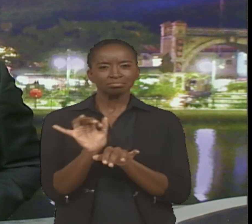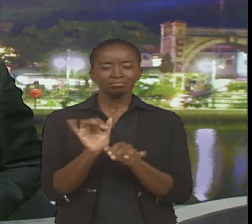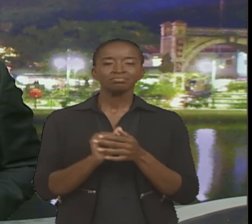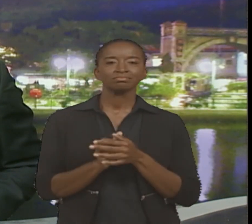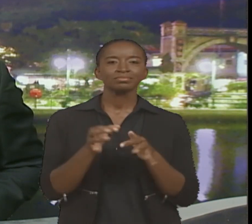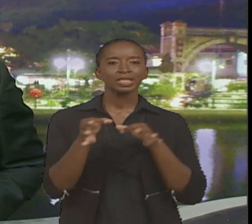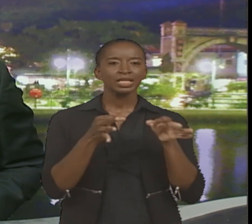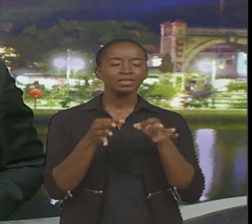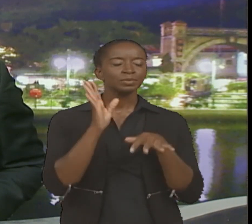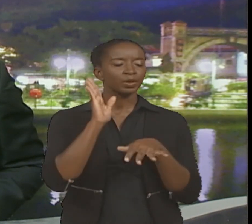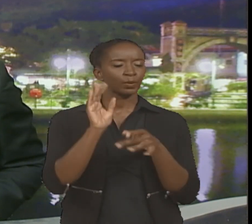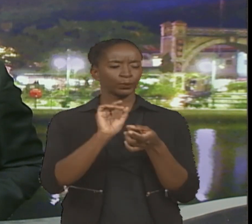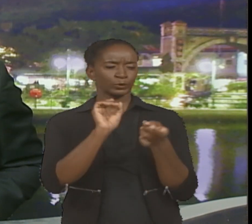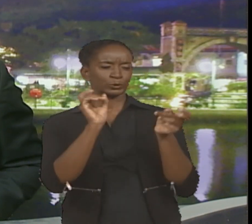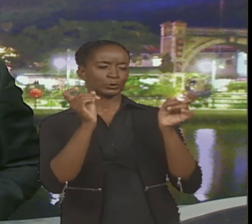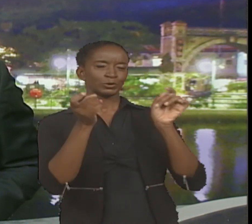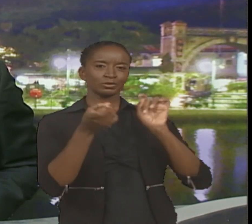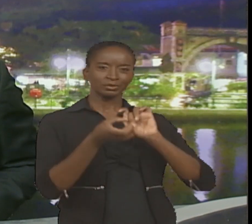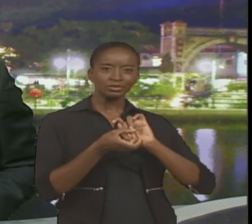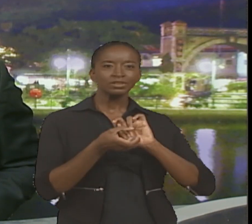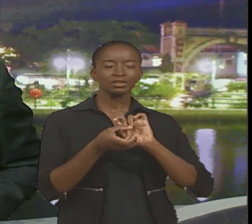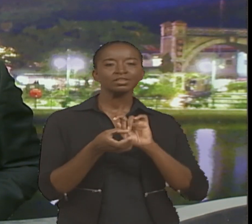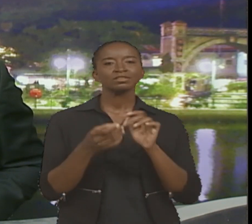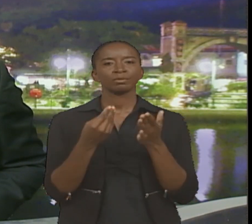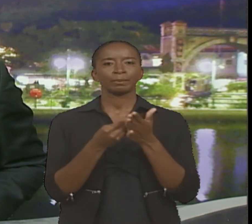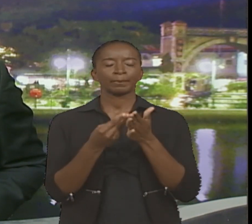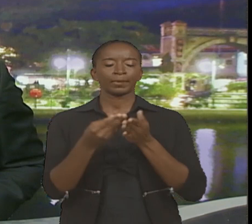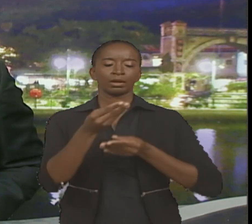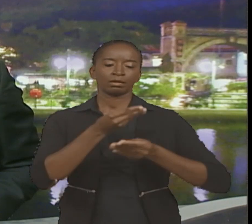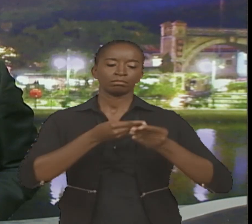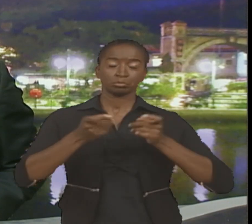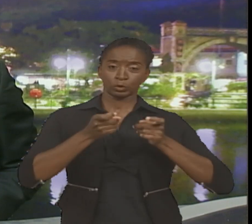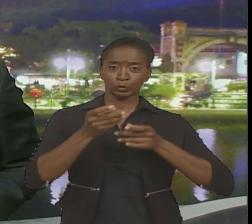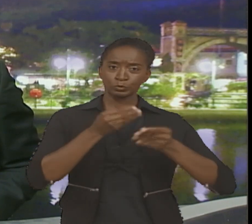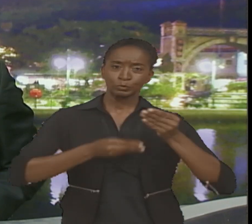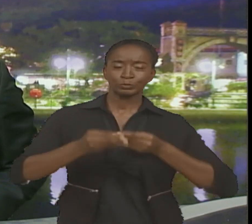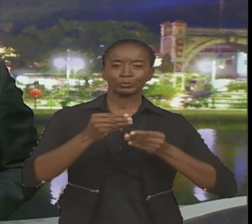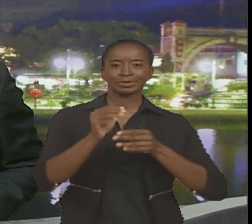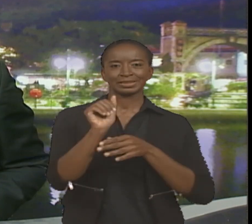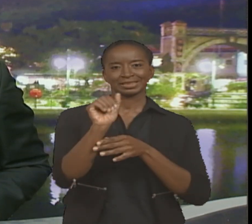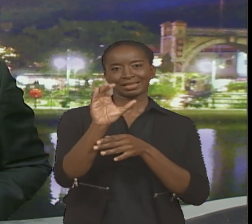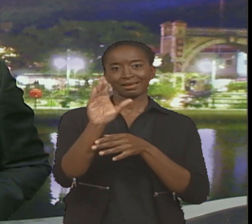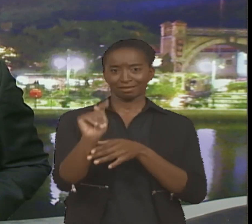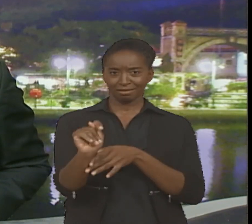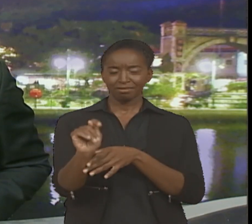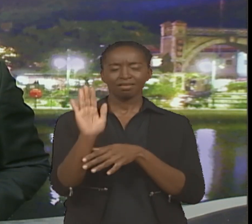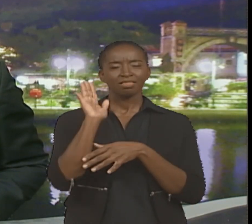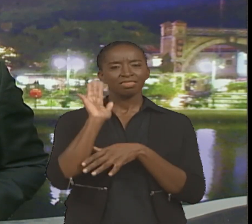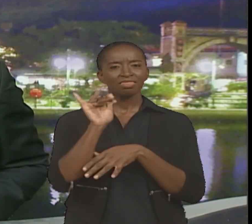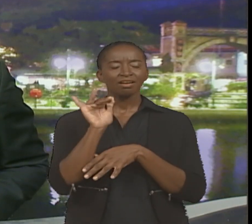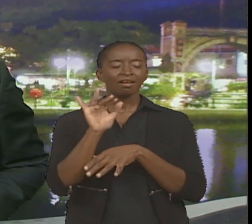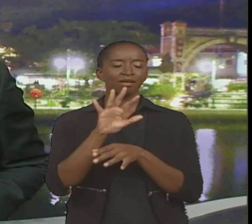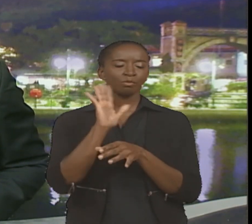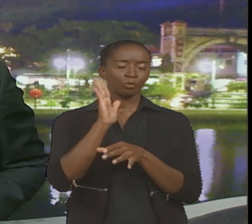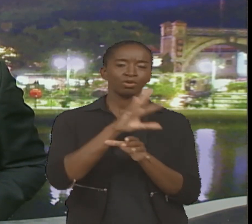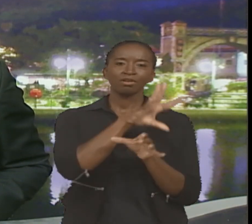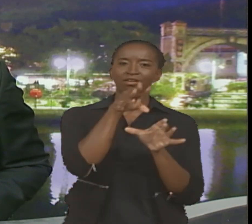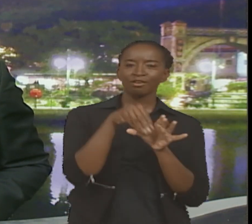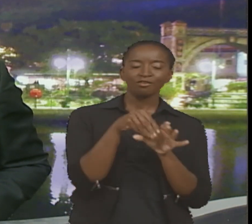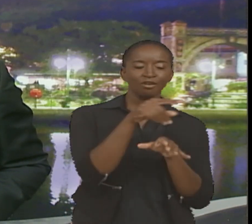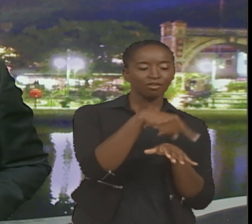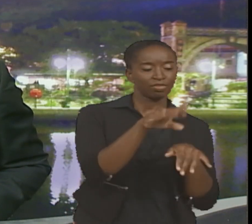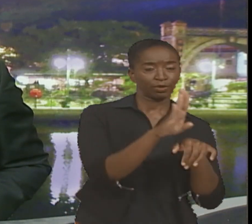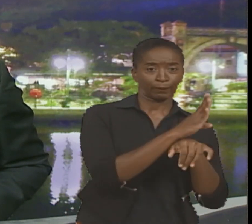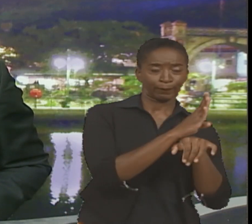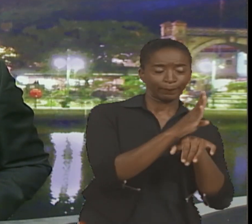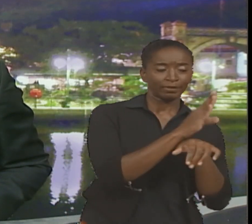the Financial Management Audit Act. The act will now be extended to cover state-owned enterprises rather than just